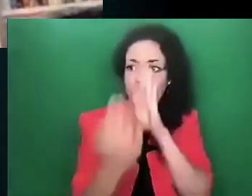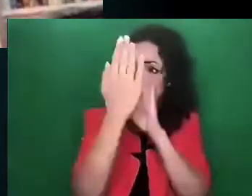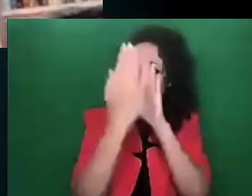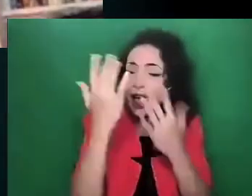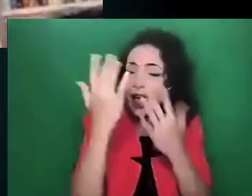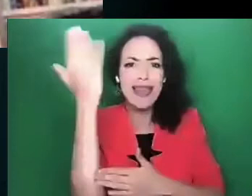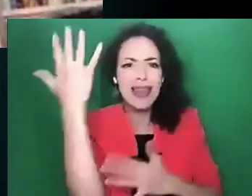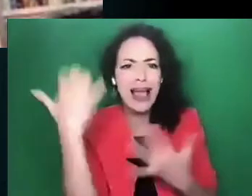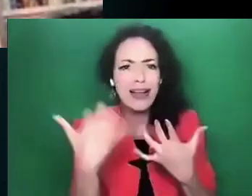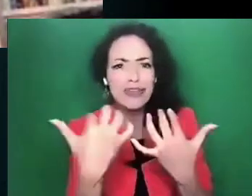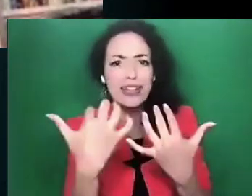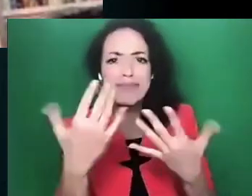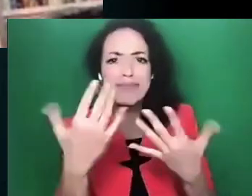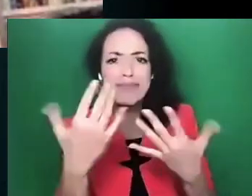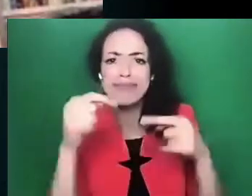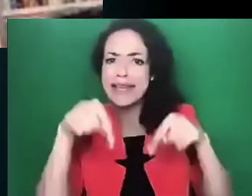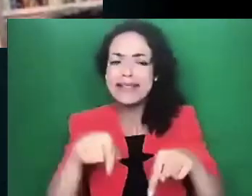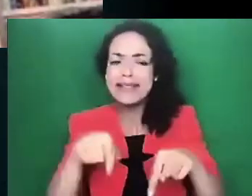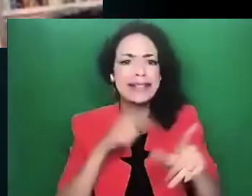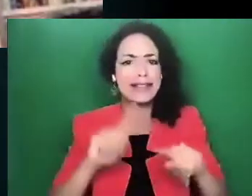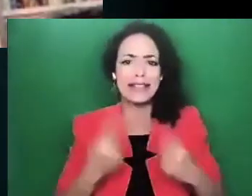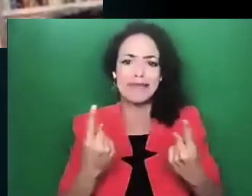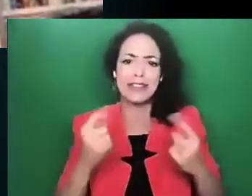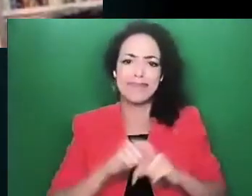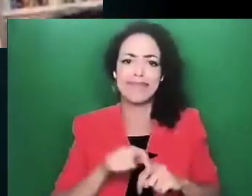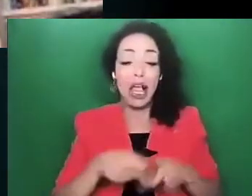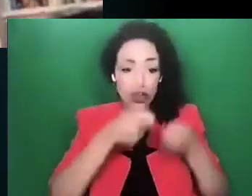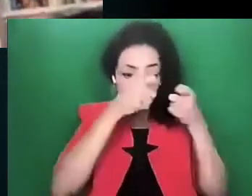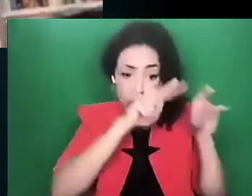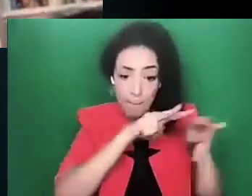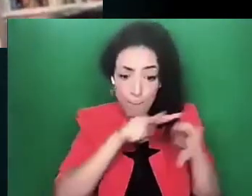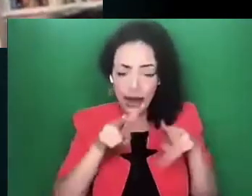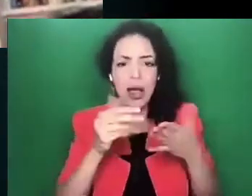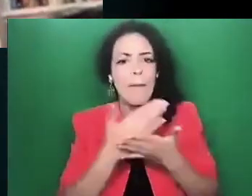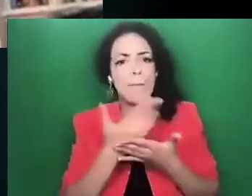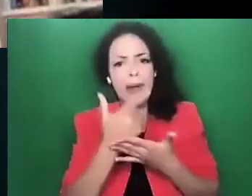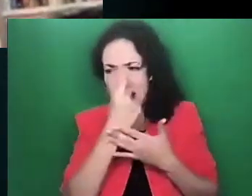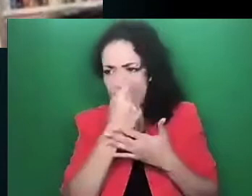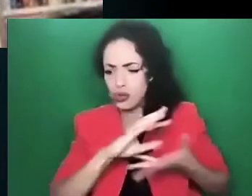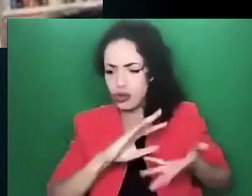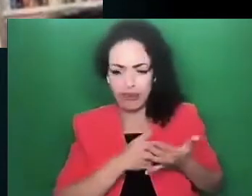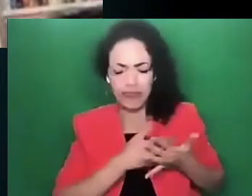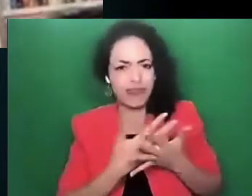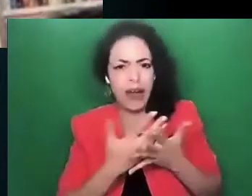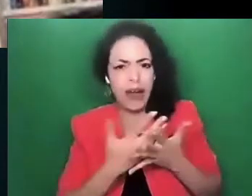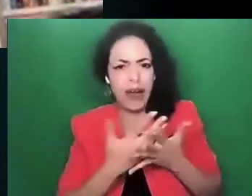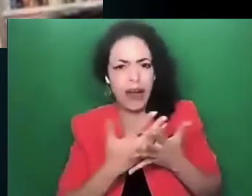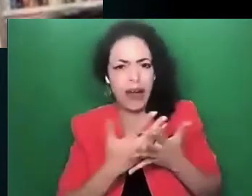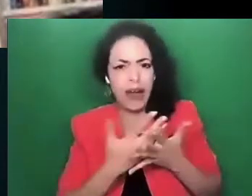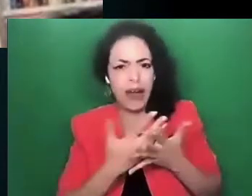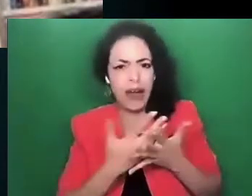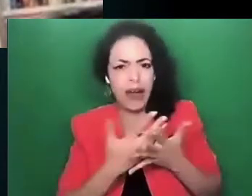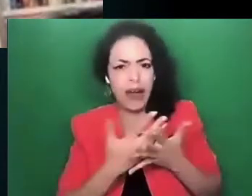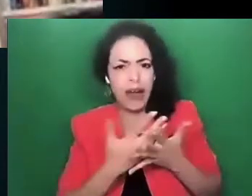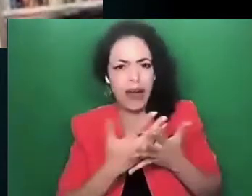the pandemic, Shubbak has managed to offer a rich programme these past weeks, and we are absolutely thrilled to be a part of this. It's a